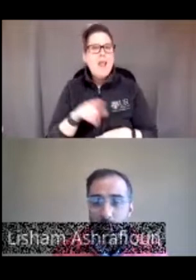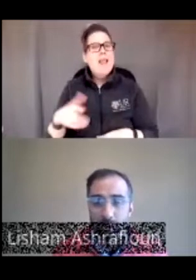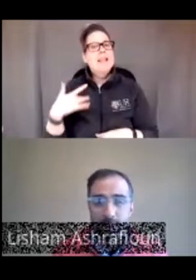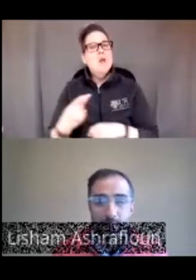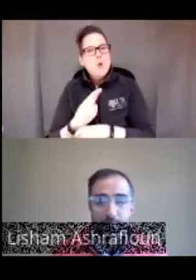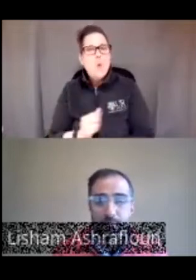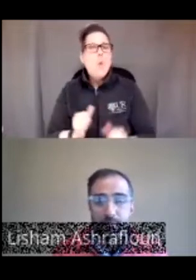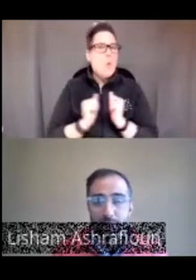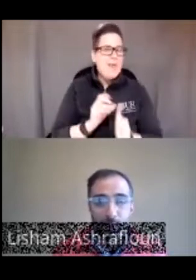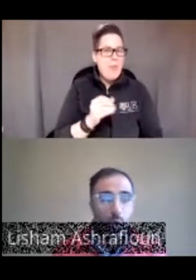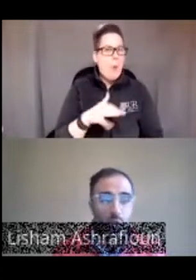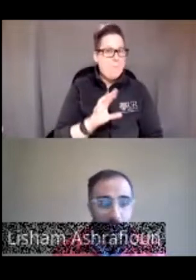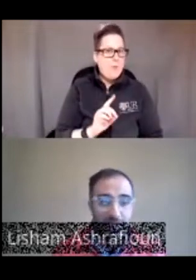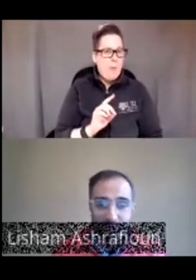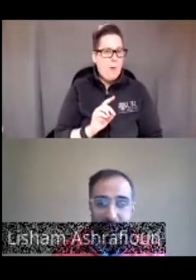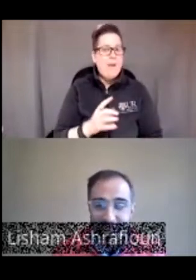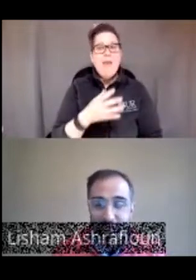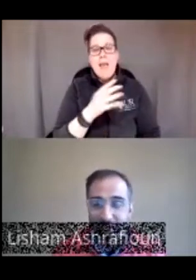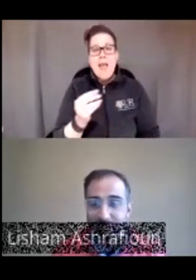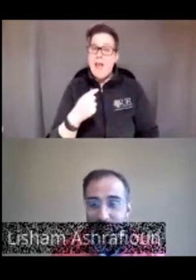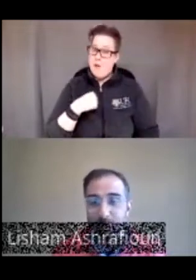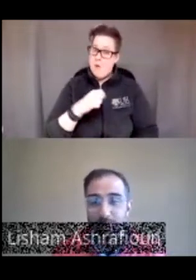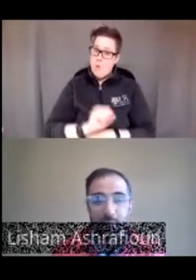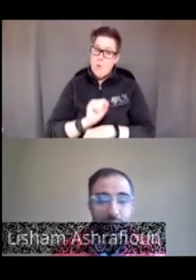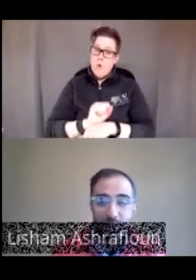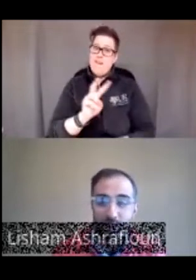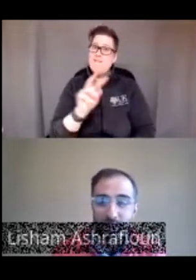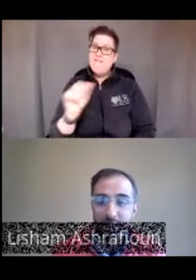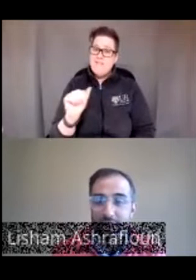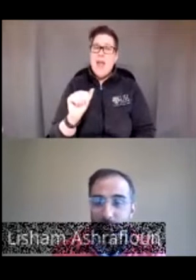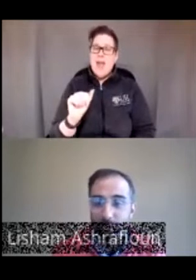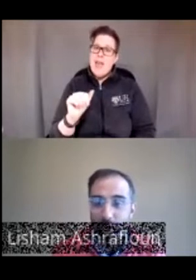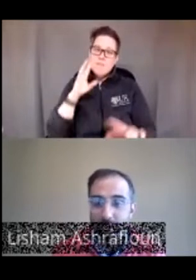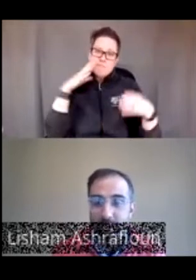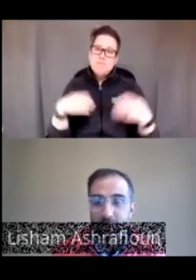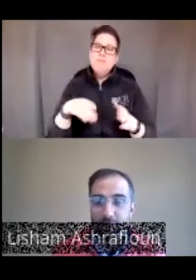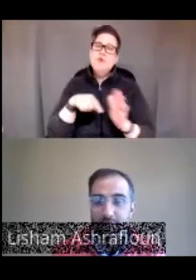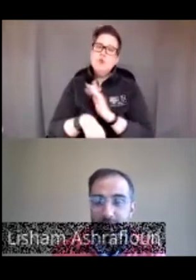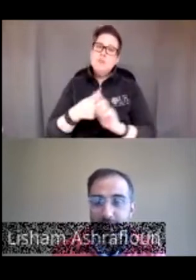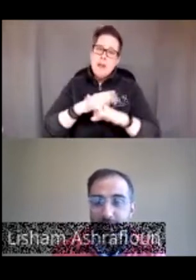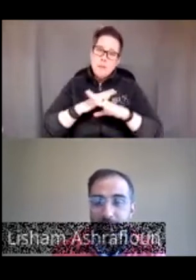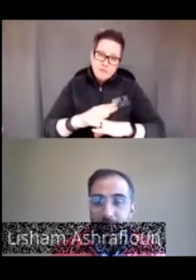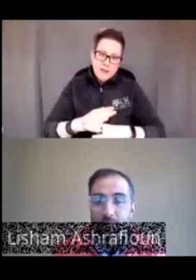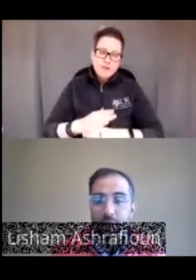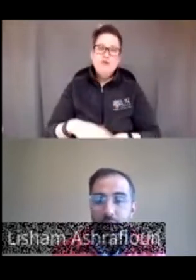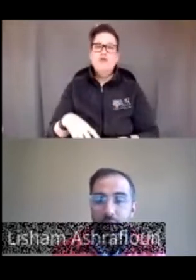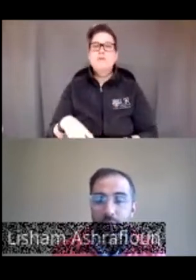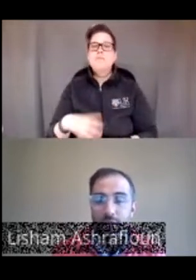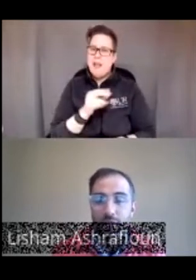with opioids. And then, of course, working at the VA Center of Excellence for Suicide Prevention and U of R's Center for the Study